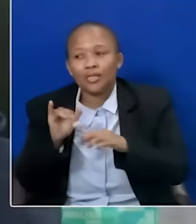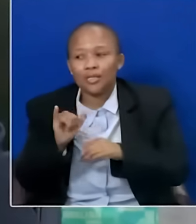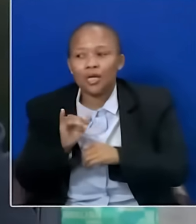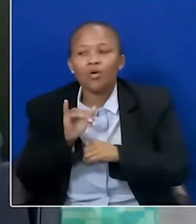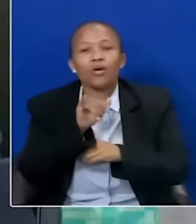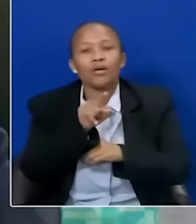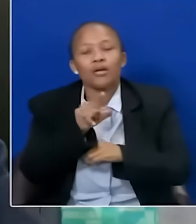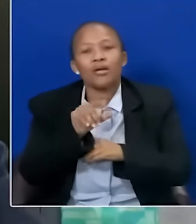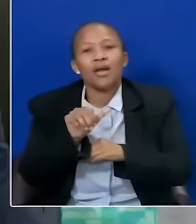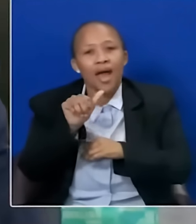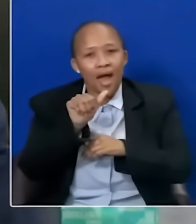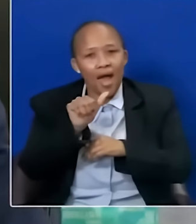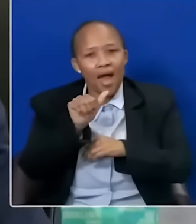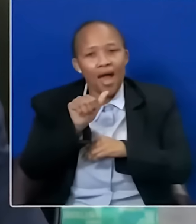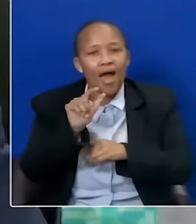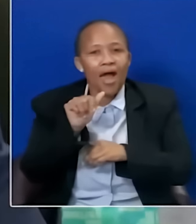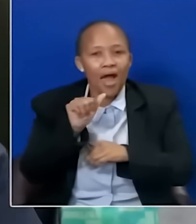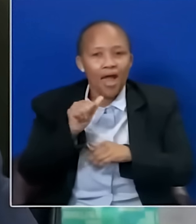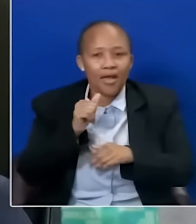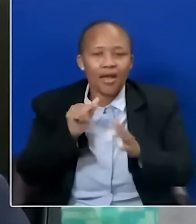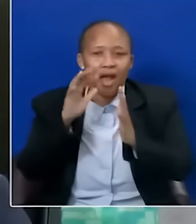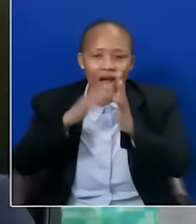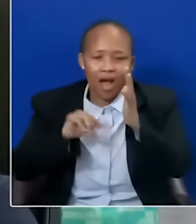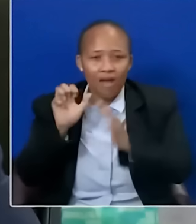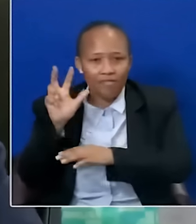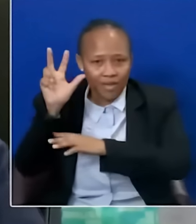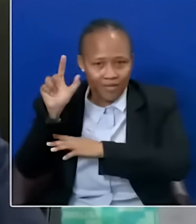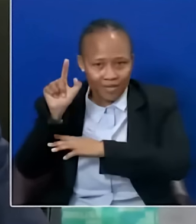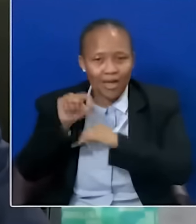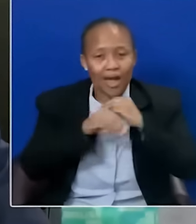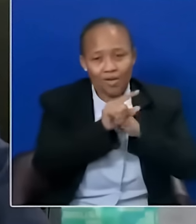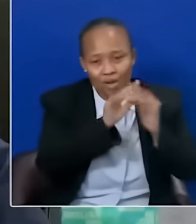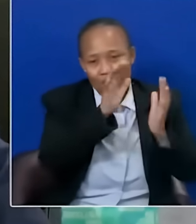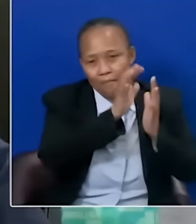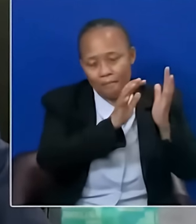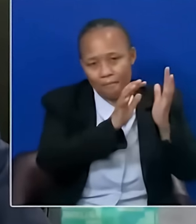paragraphs. That was my explanation. That's my explanation, commissioners.